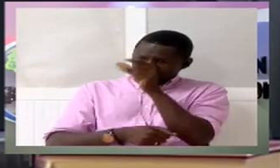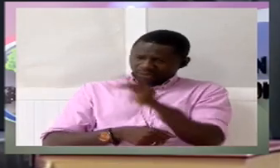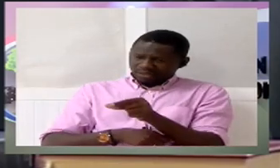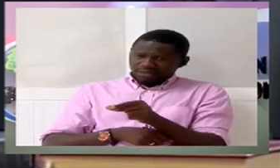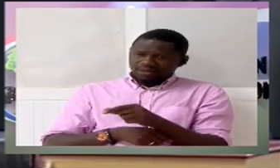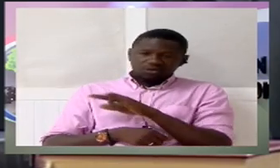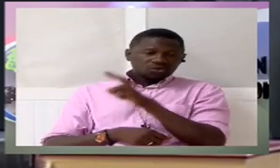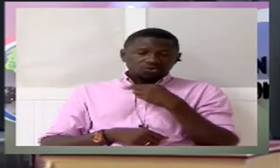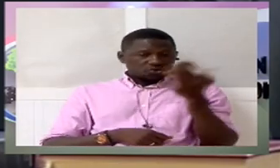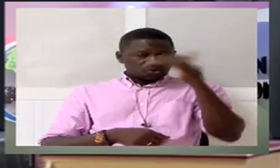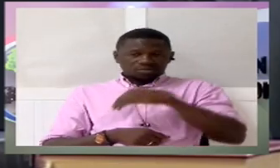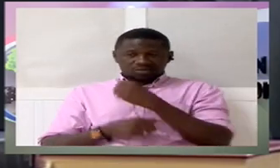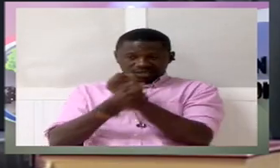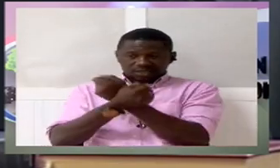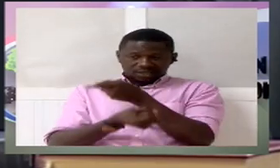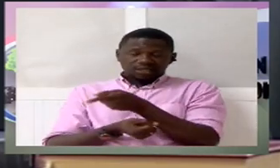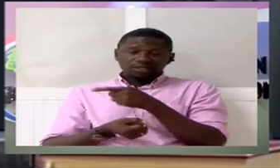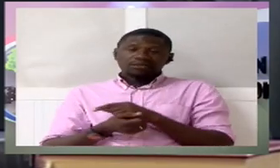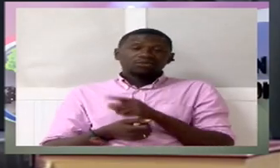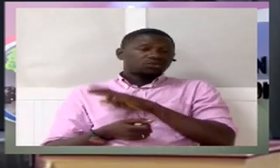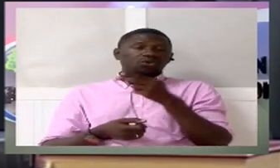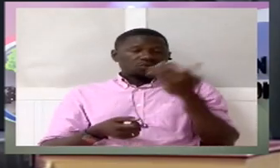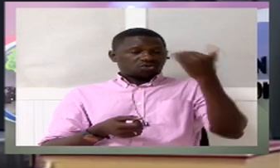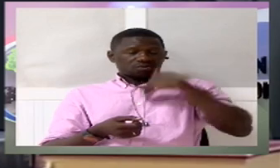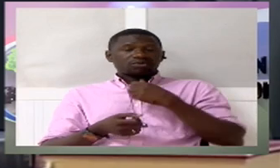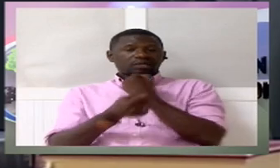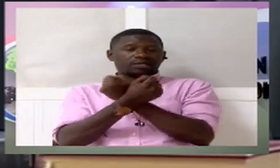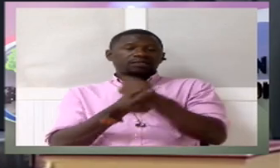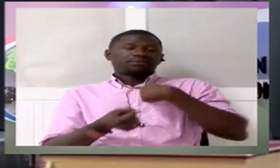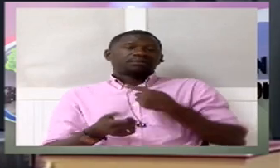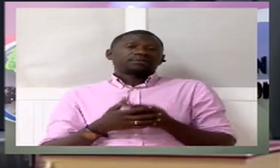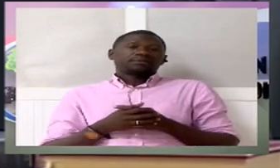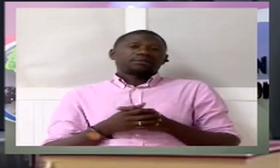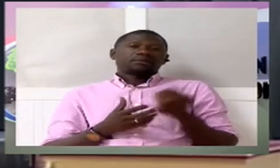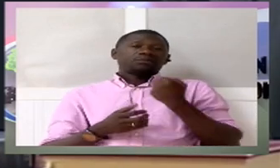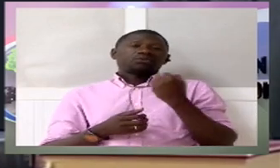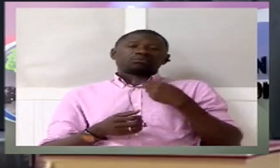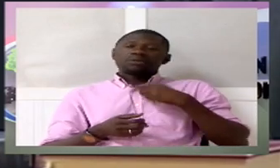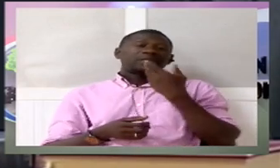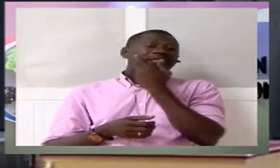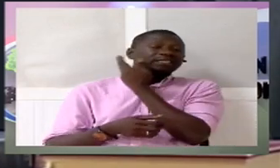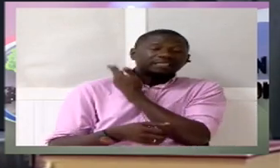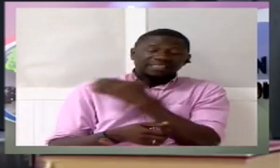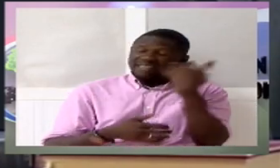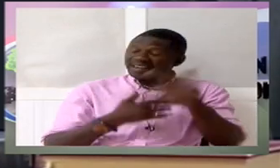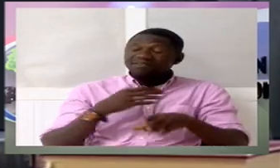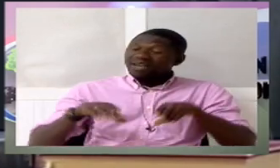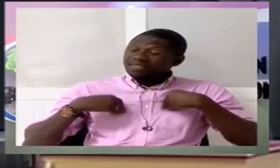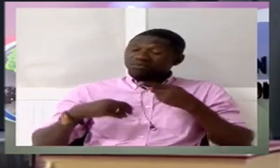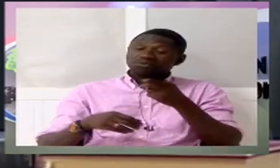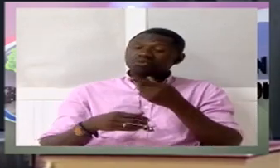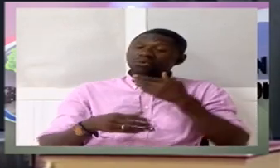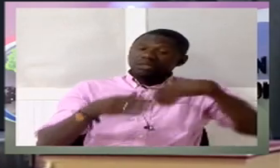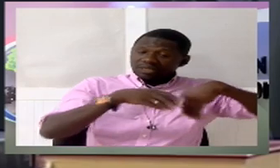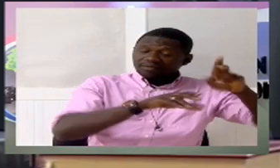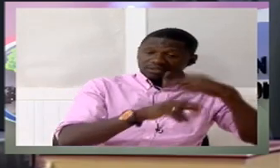ni arrest. You've not come to arrest this boy. Alnata ntela arrest. You've come to arrest me. Because ntela albula la ni yeta. Because I will not allow you to go with